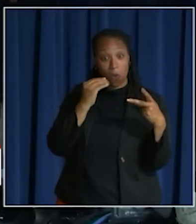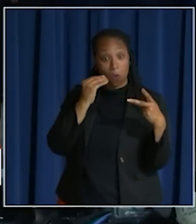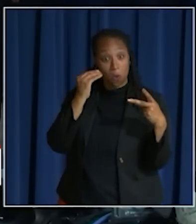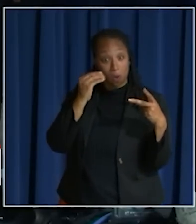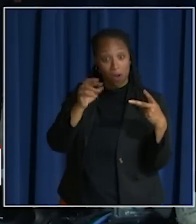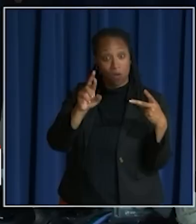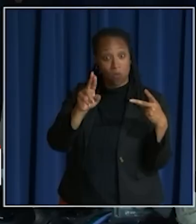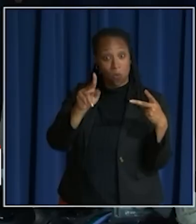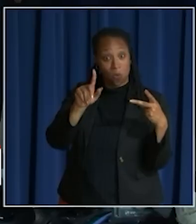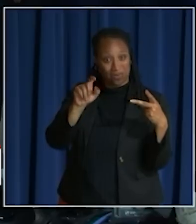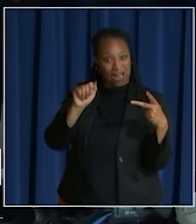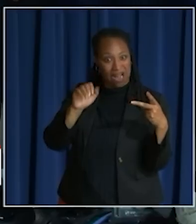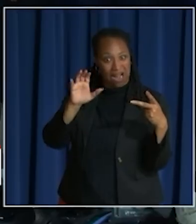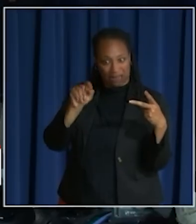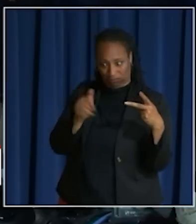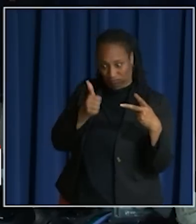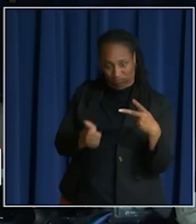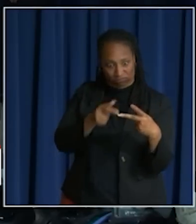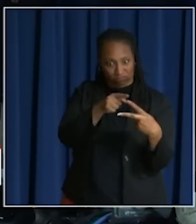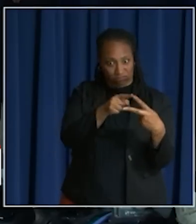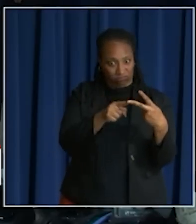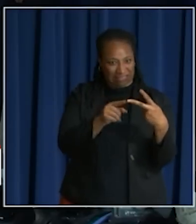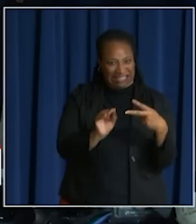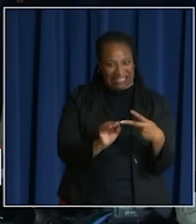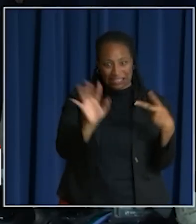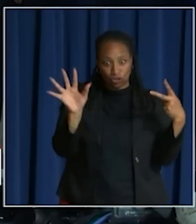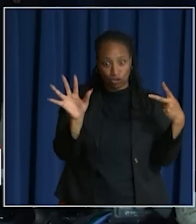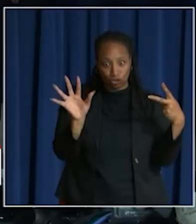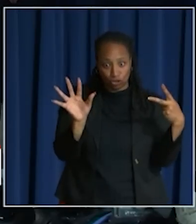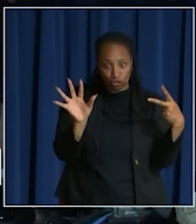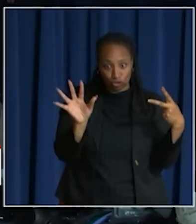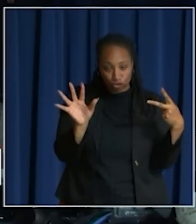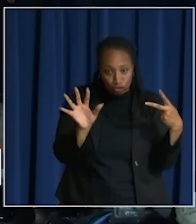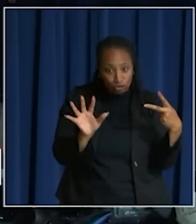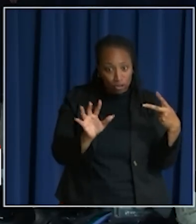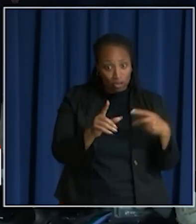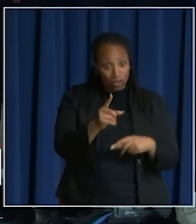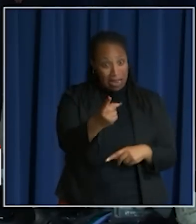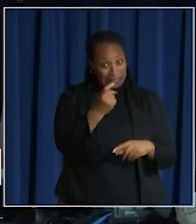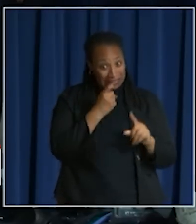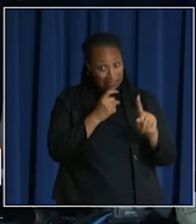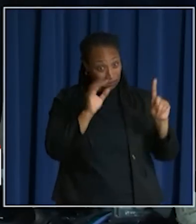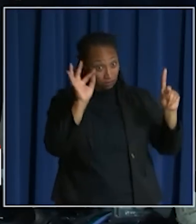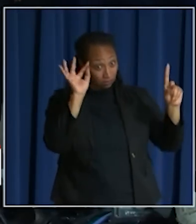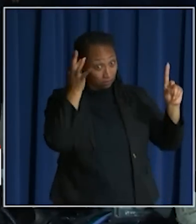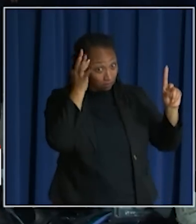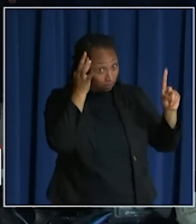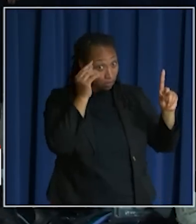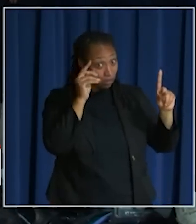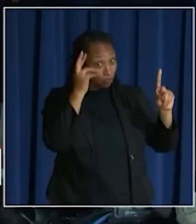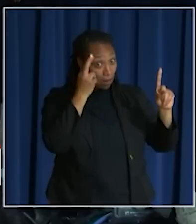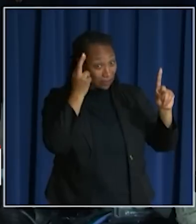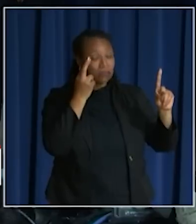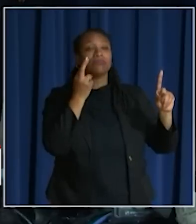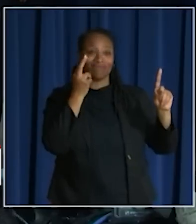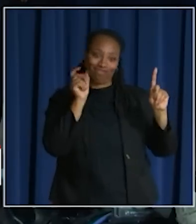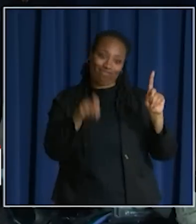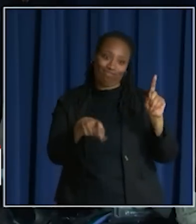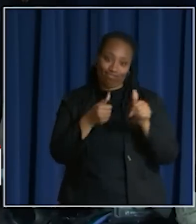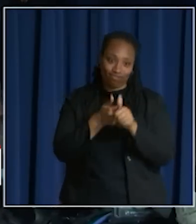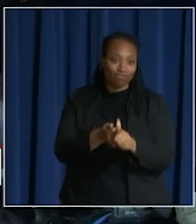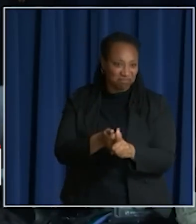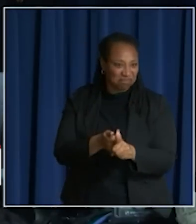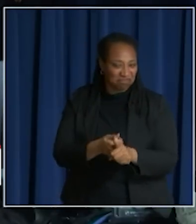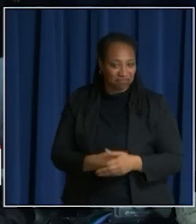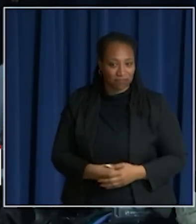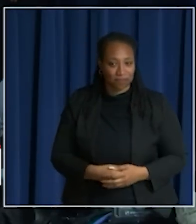the requests have to be related to federal purposes. And then can I ask, the president threatened to use not just the